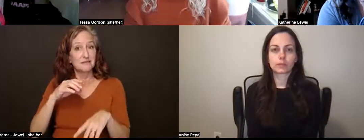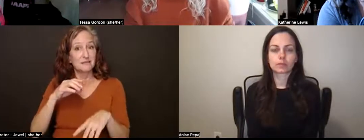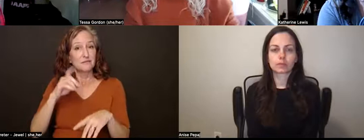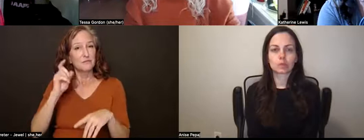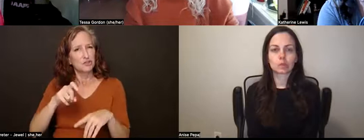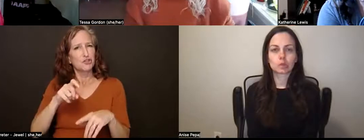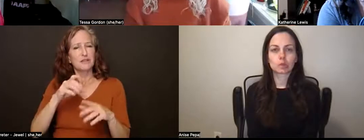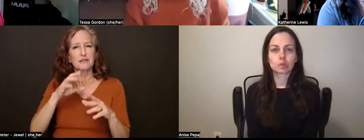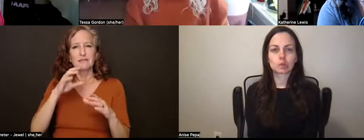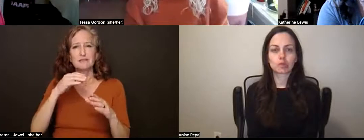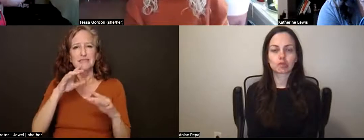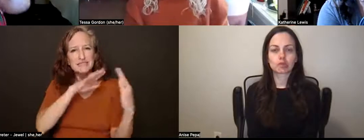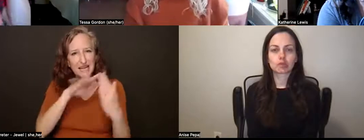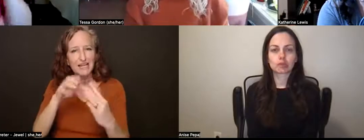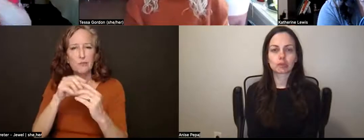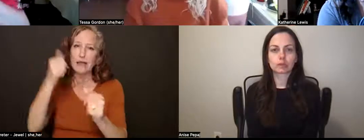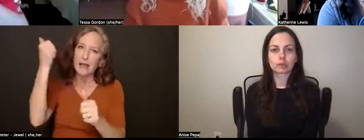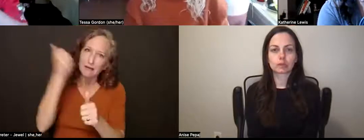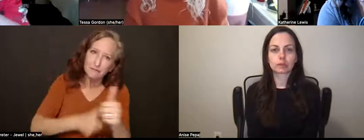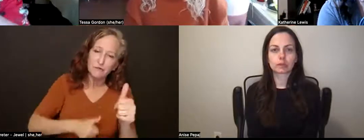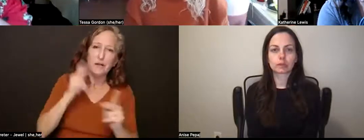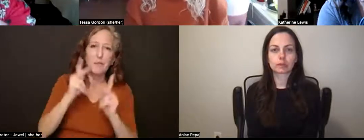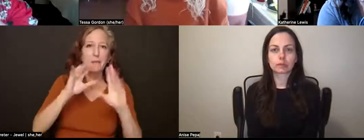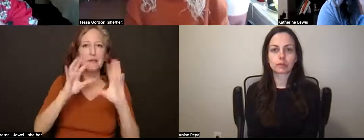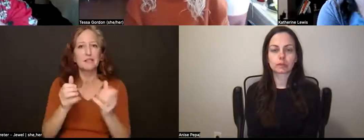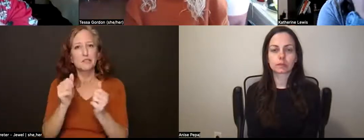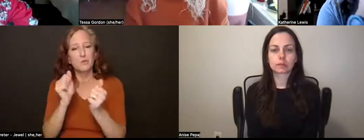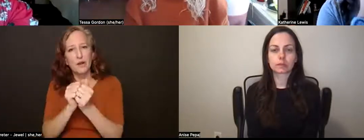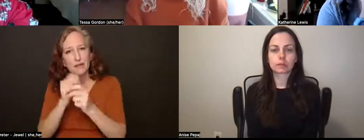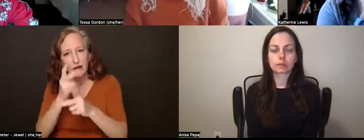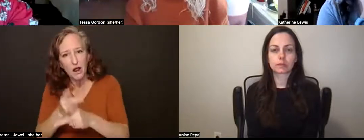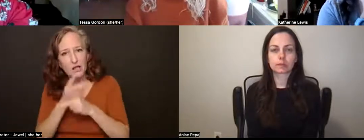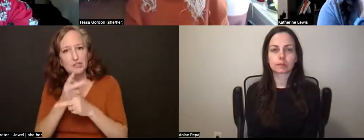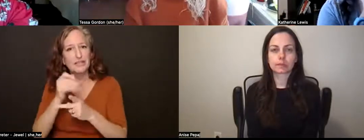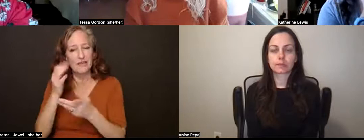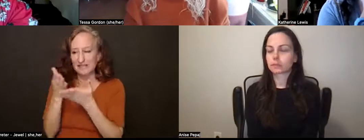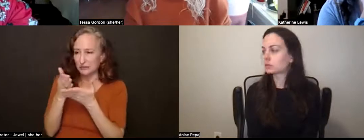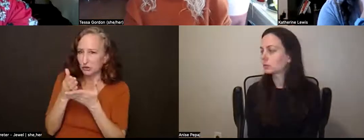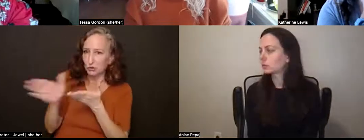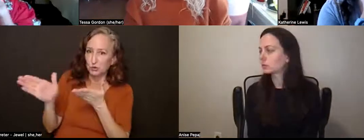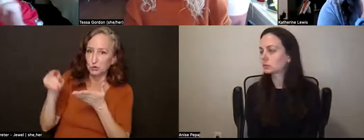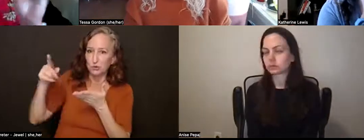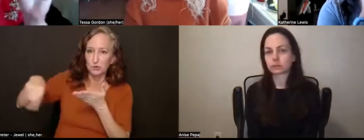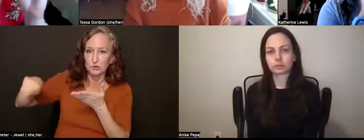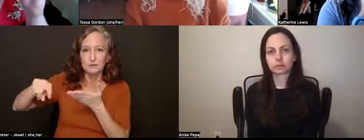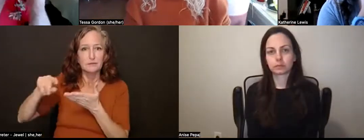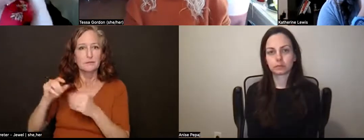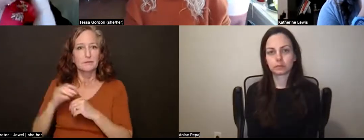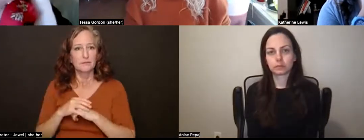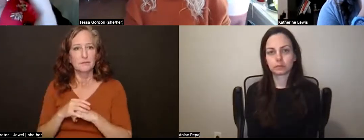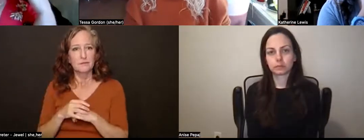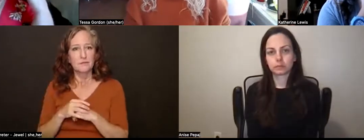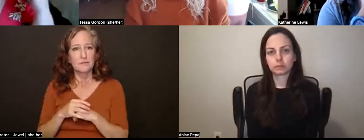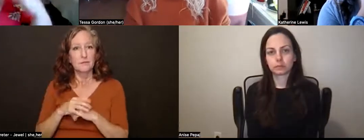fairly and with caution, the problem is when you don't study that patient population, then when you do get something